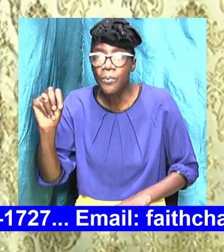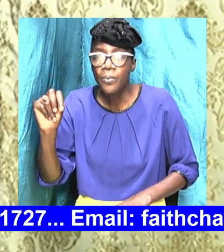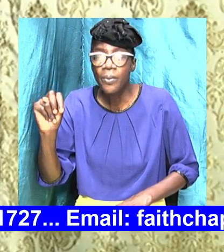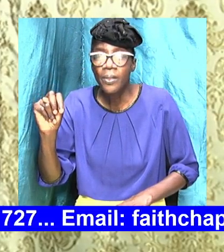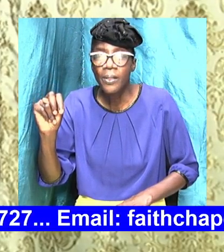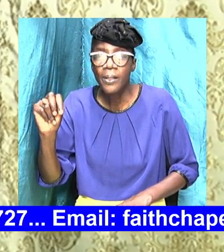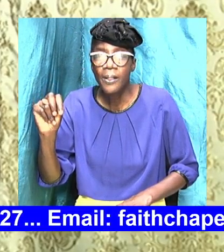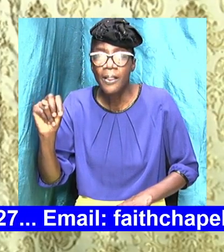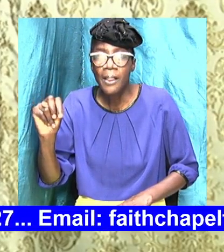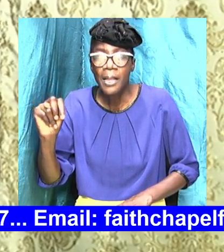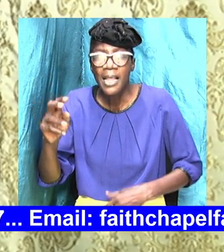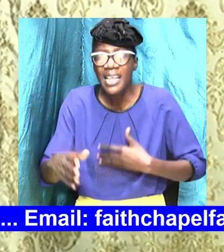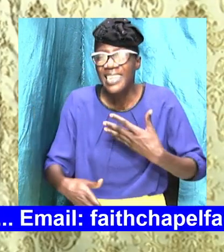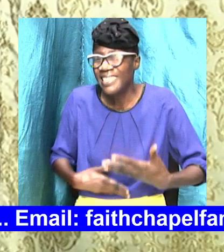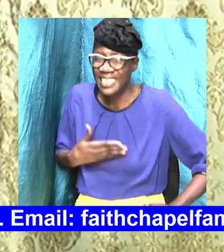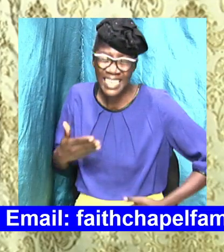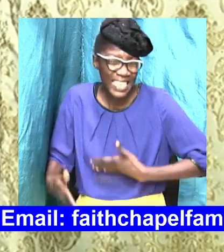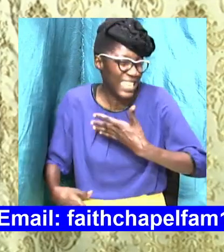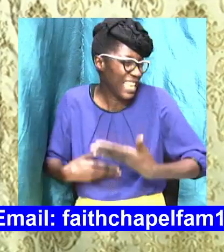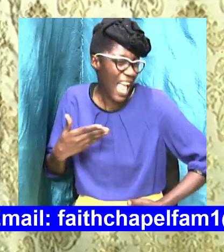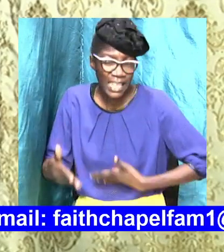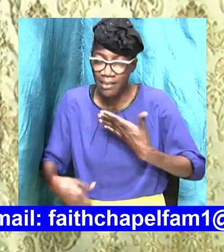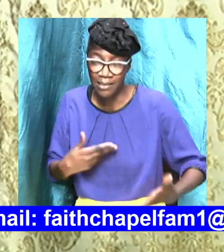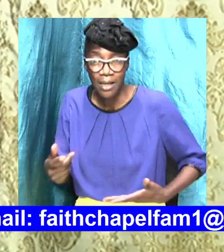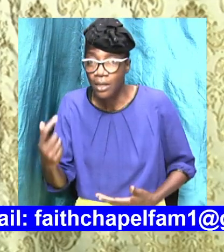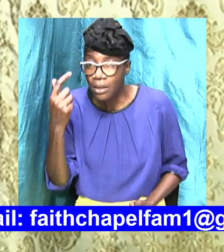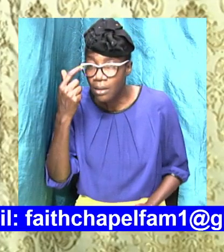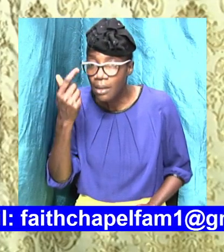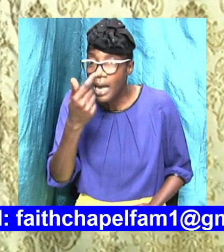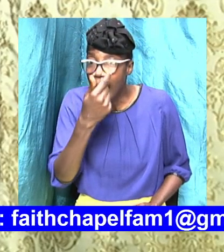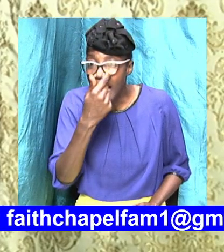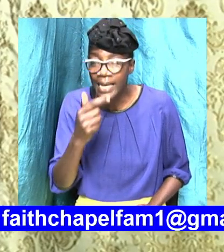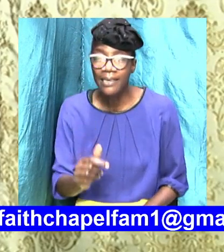or delighting to the eyes.